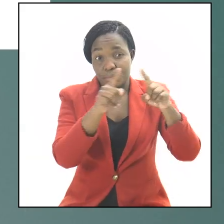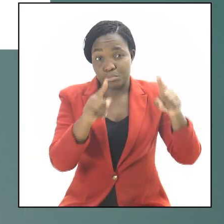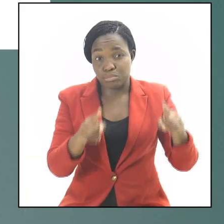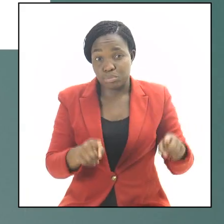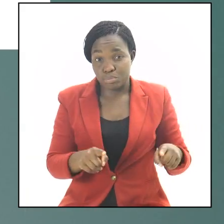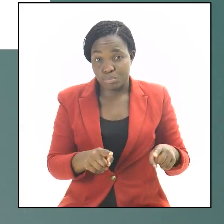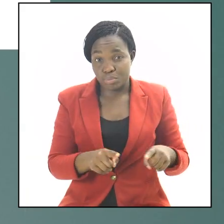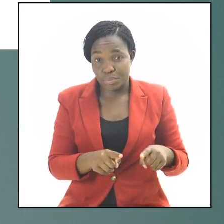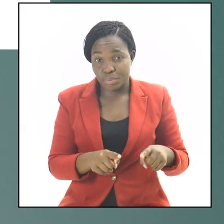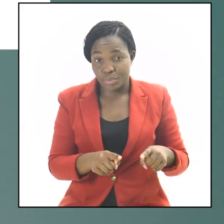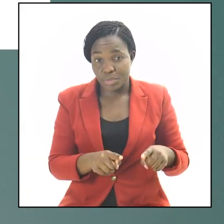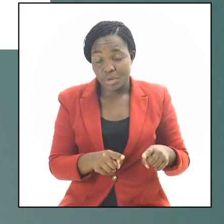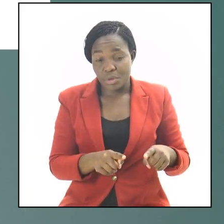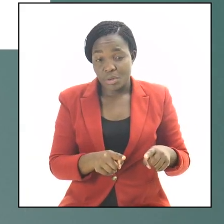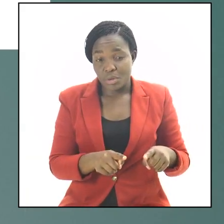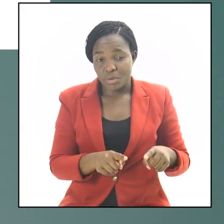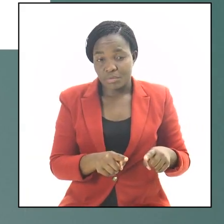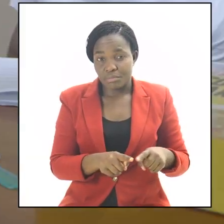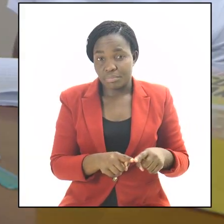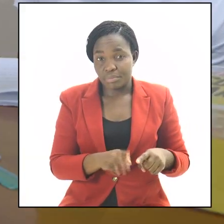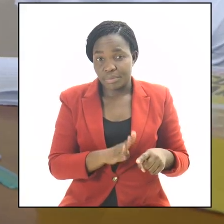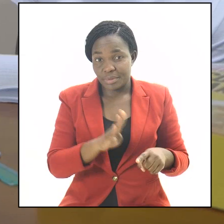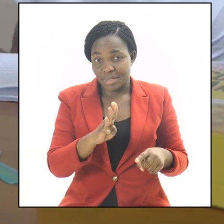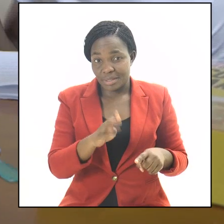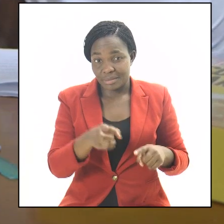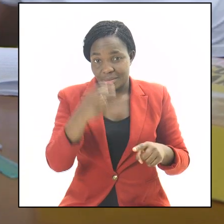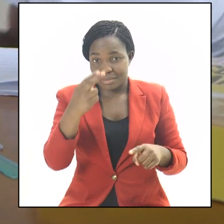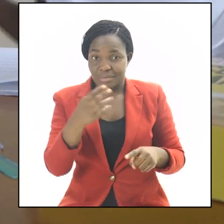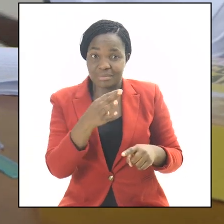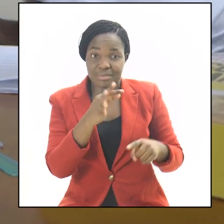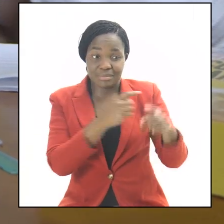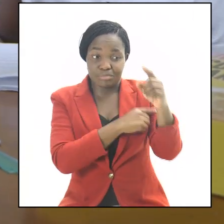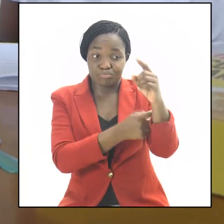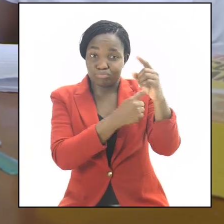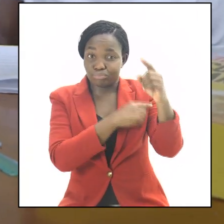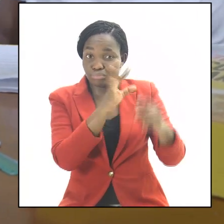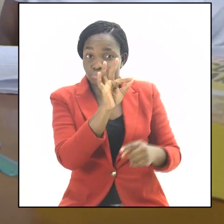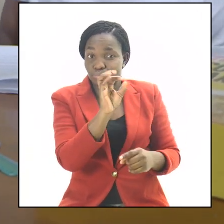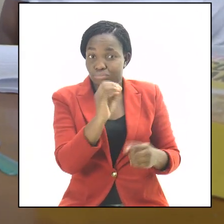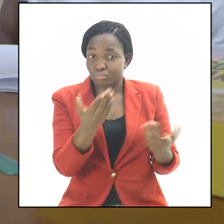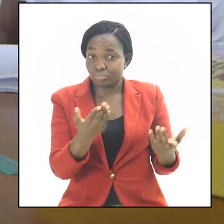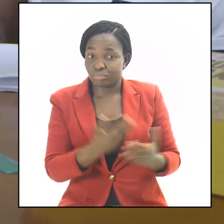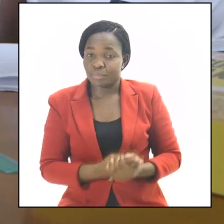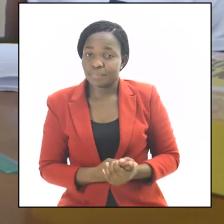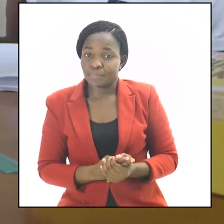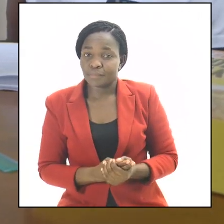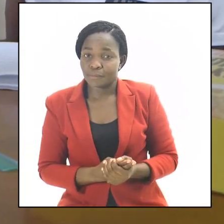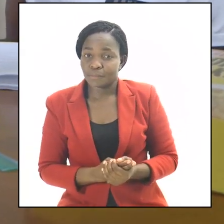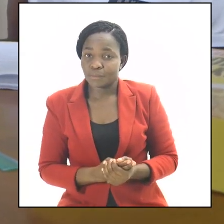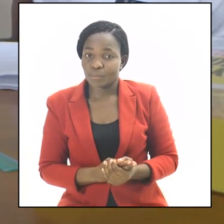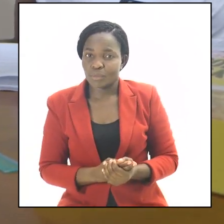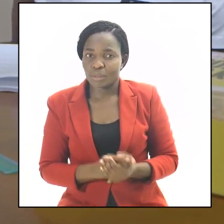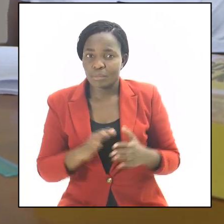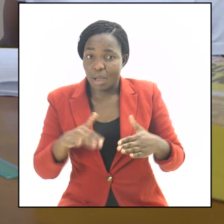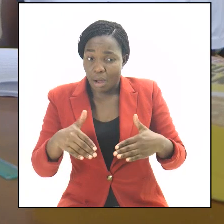is a 90-degree angle. So, the problem of finding the area is solved. What about the